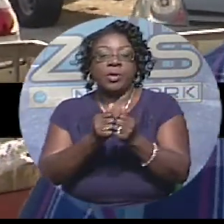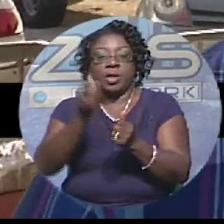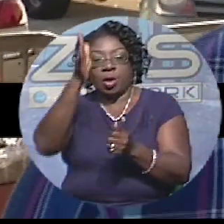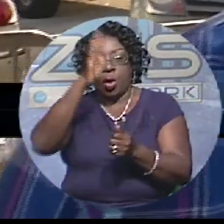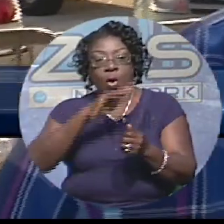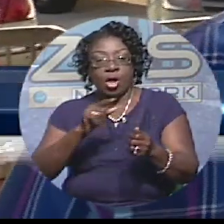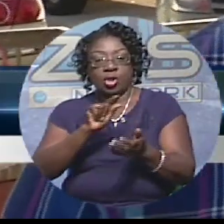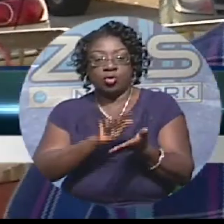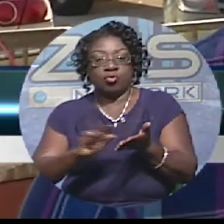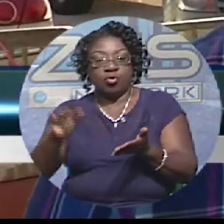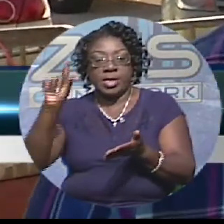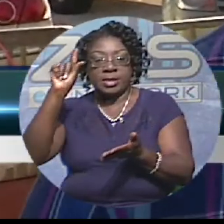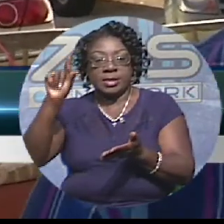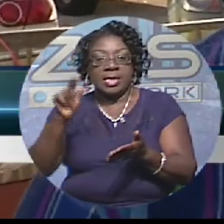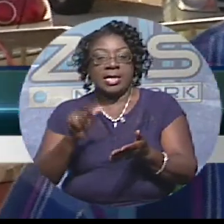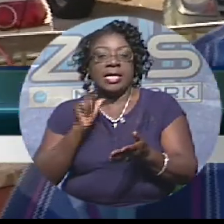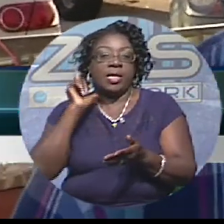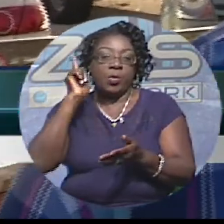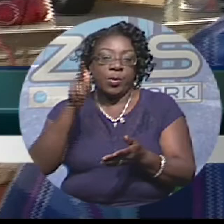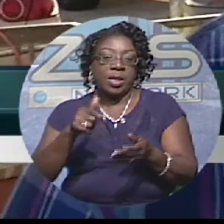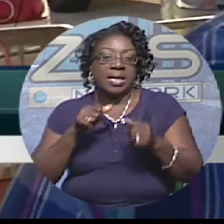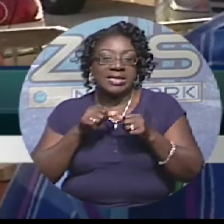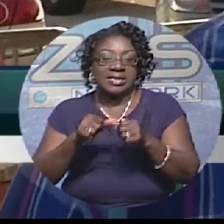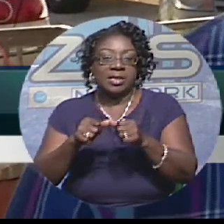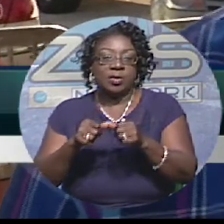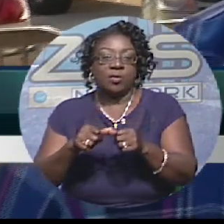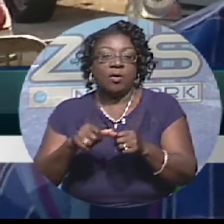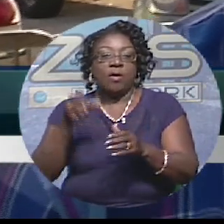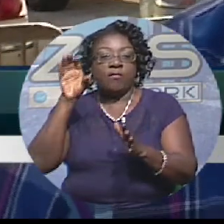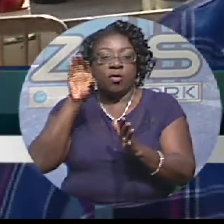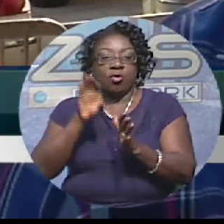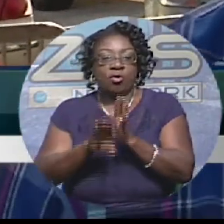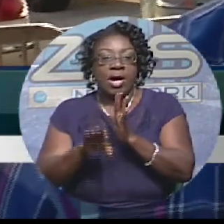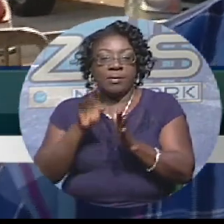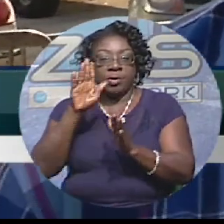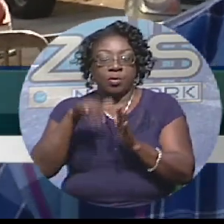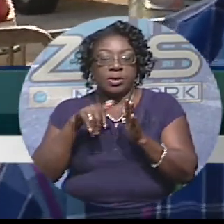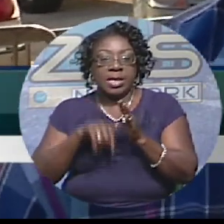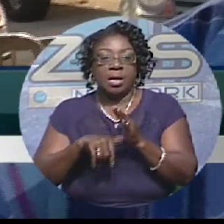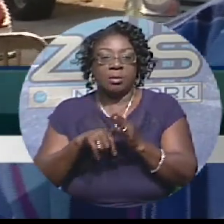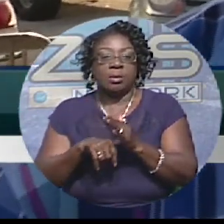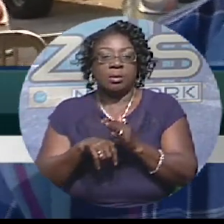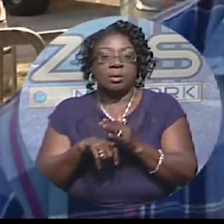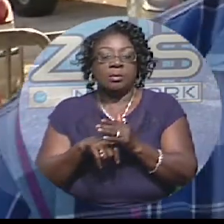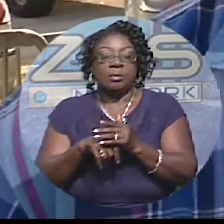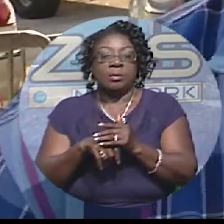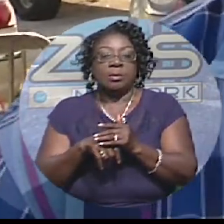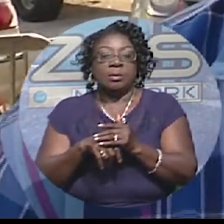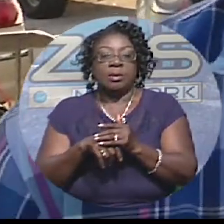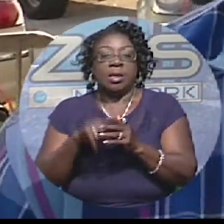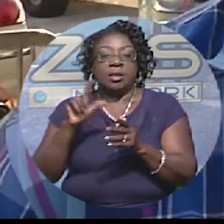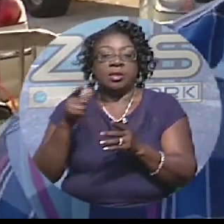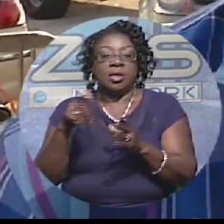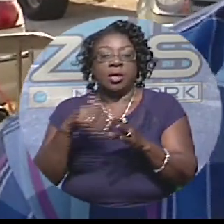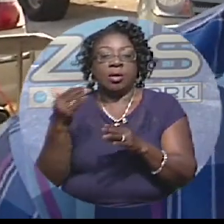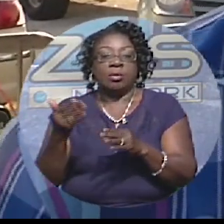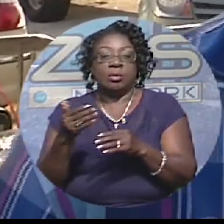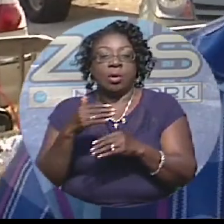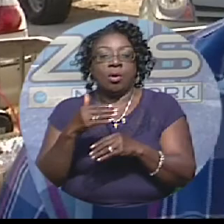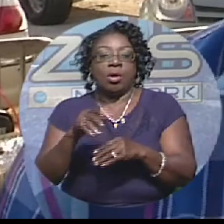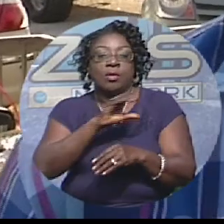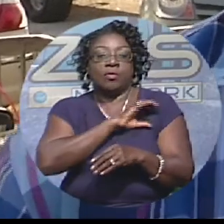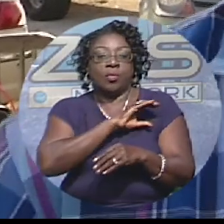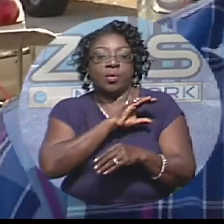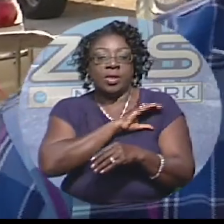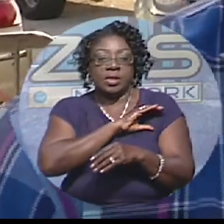that it's gonna continue to diminish. I think that it is a combination of our policies, our strategies, and certainly the work of all law enforcement